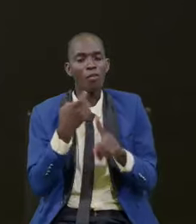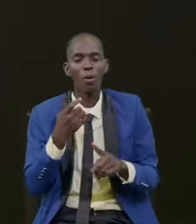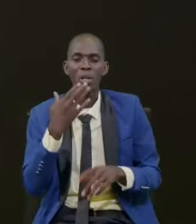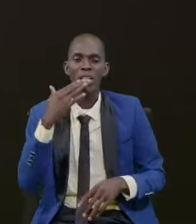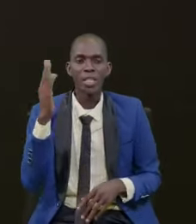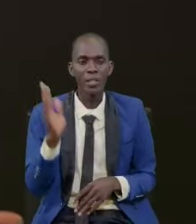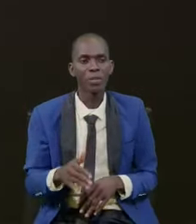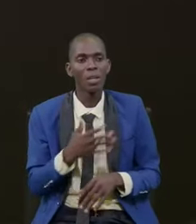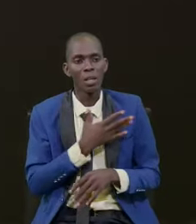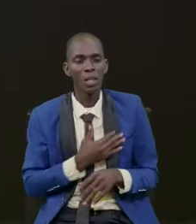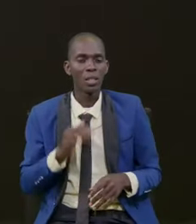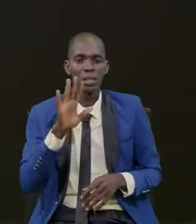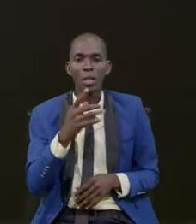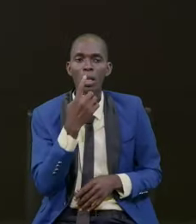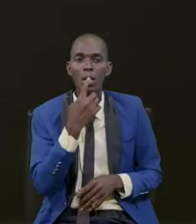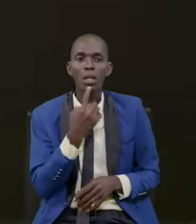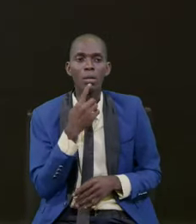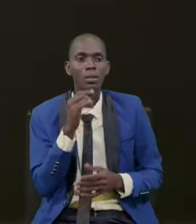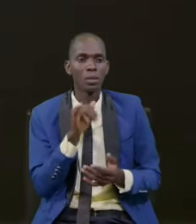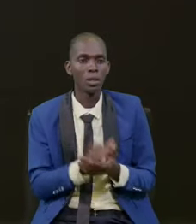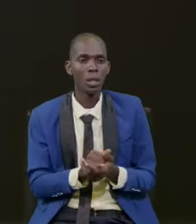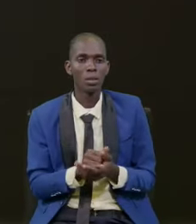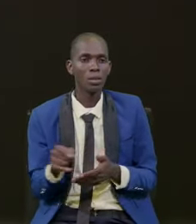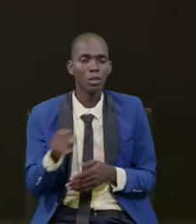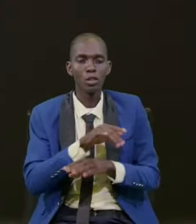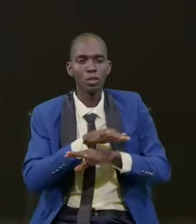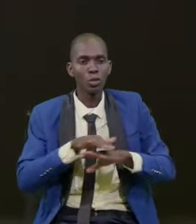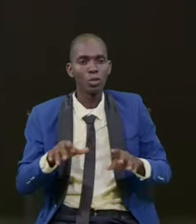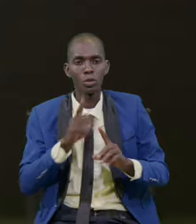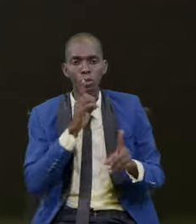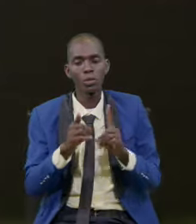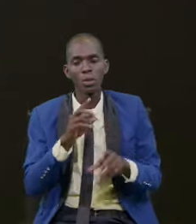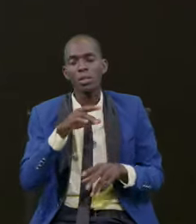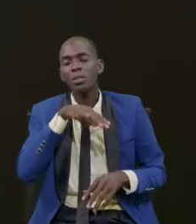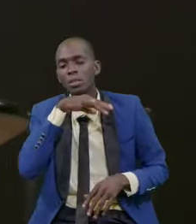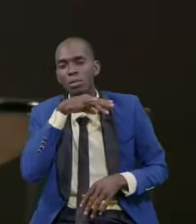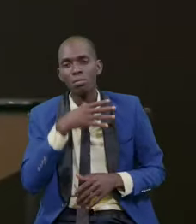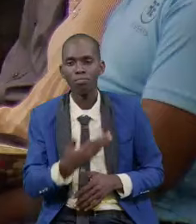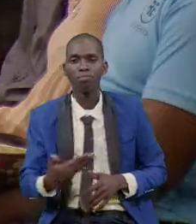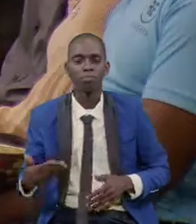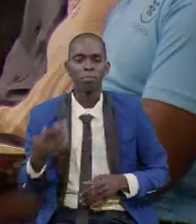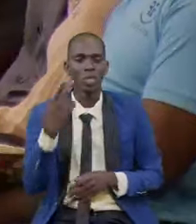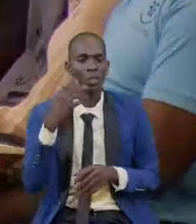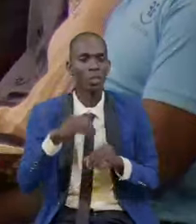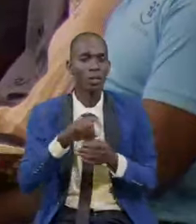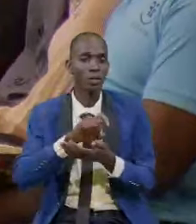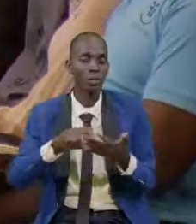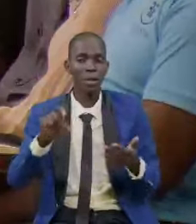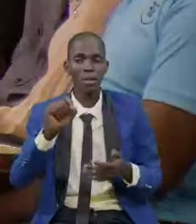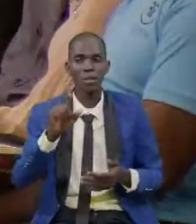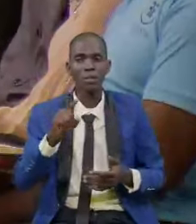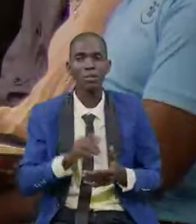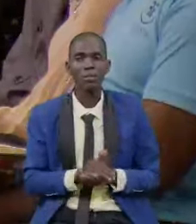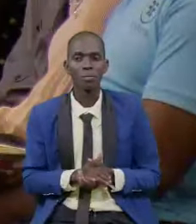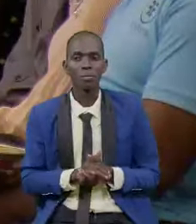his lips from that they speak no guile. Look at verse 11. In verse